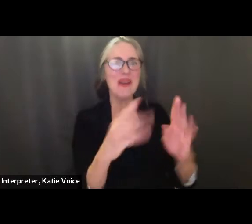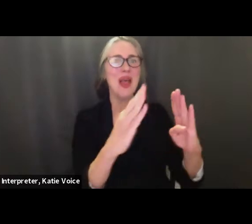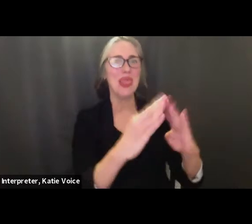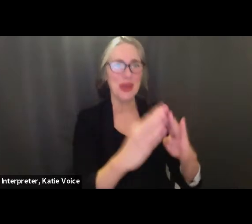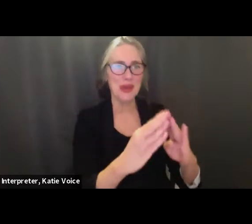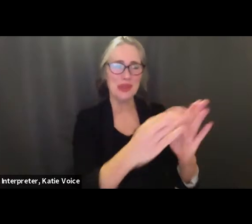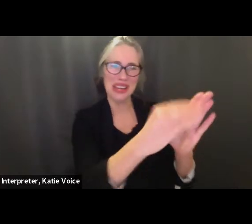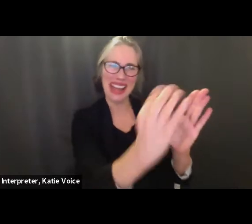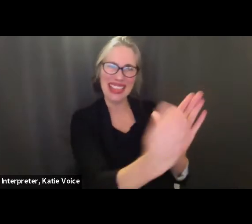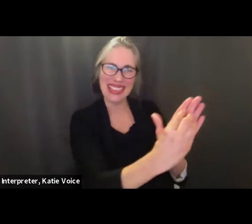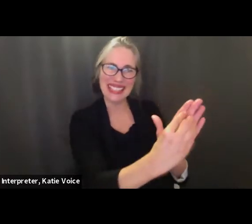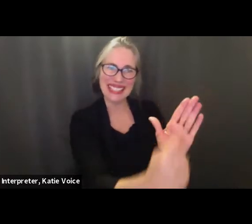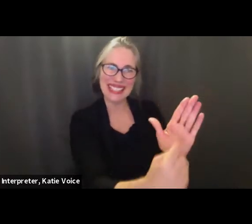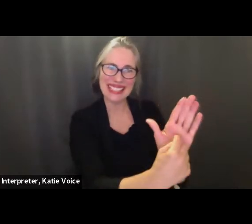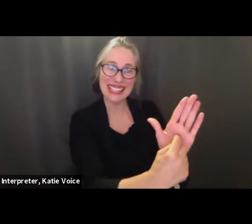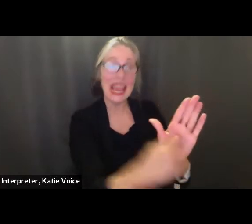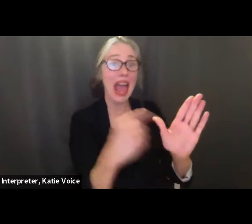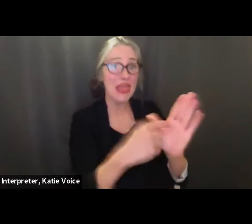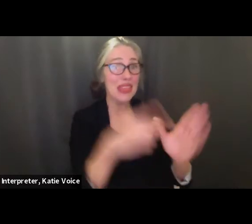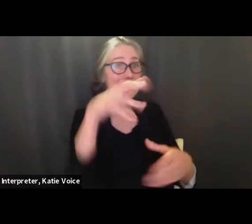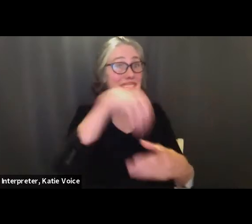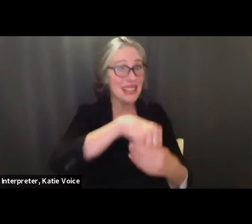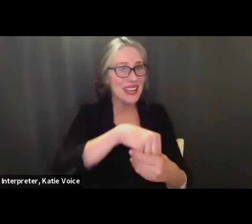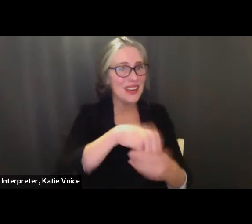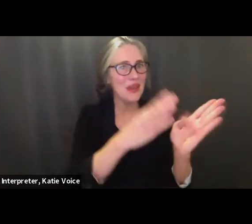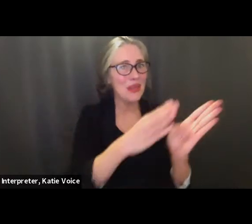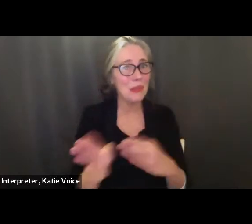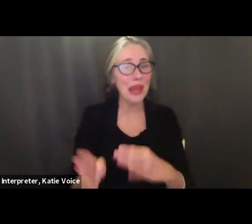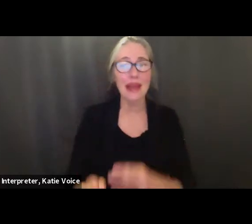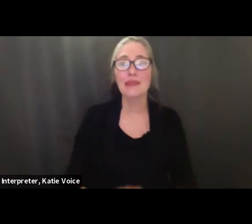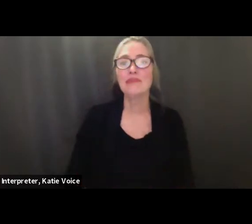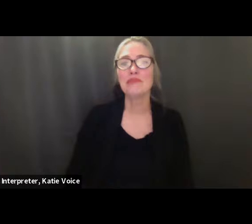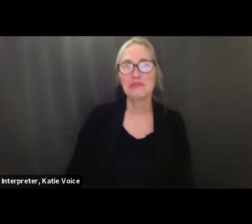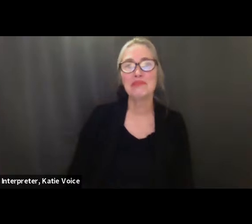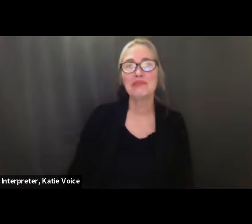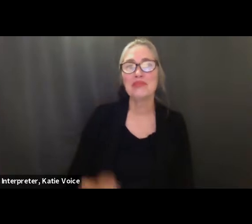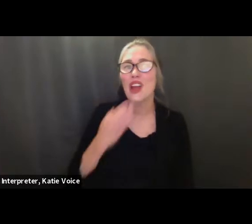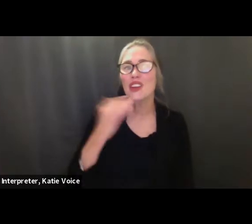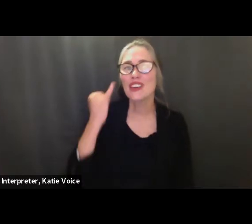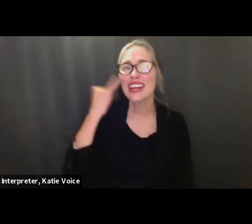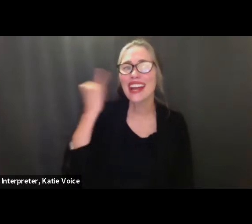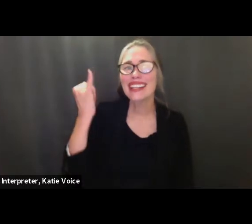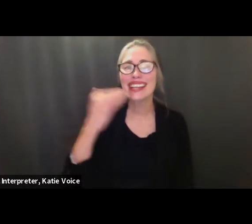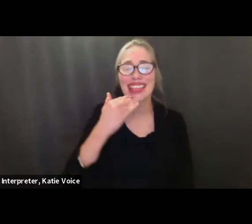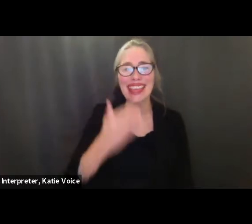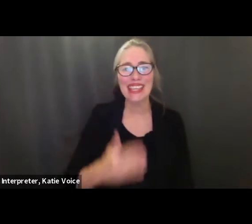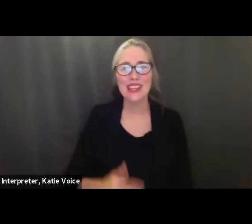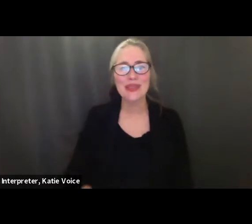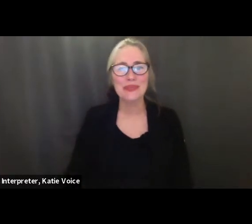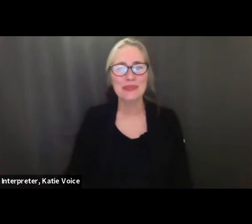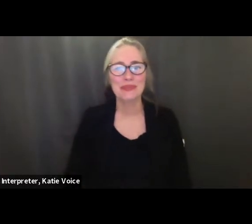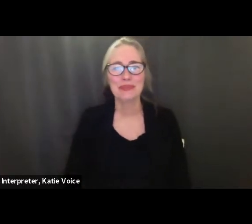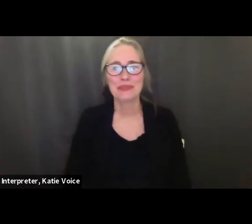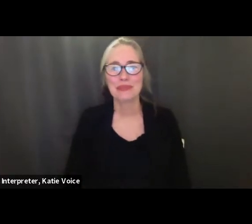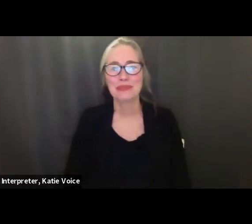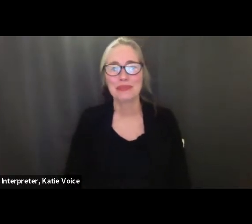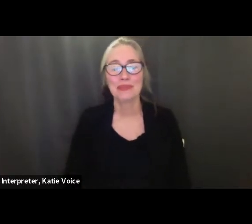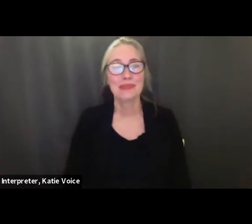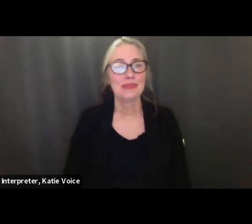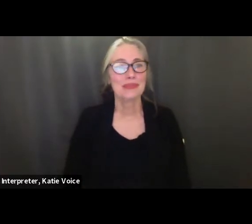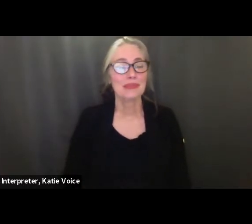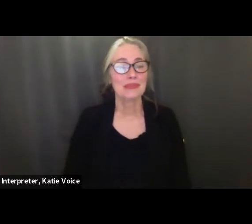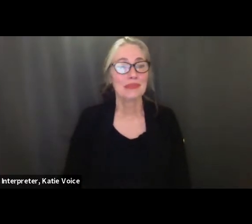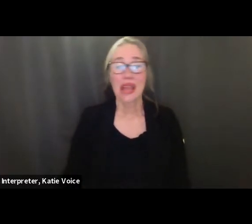and this is in the plan. It's a great idea. Thanks. Thank you. Okay, cool. And I have